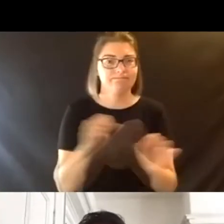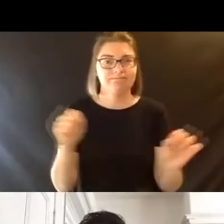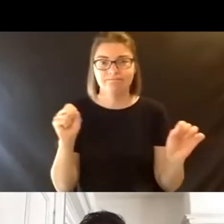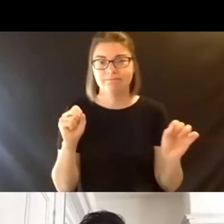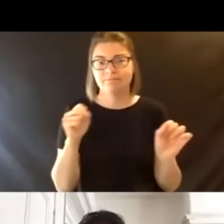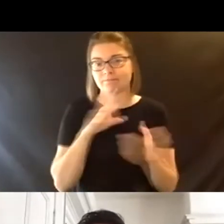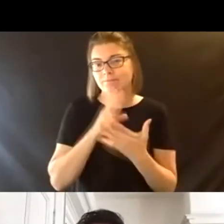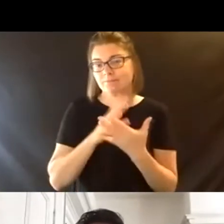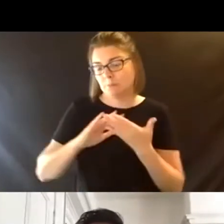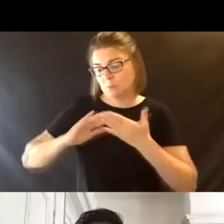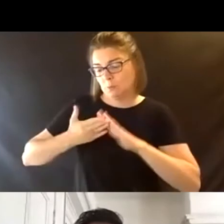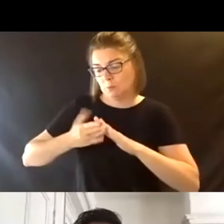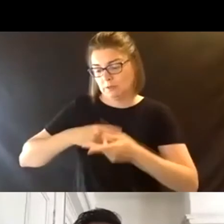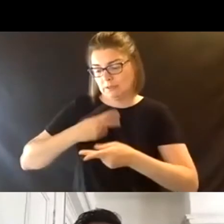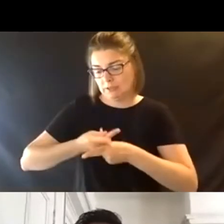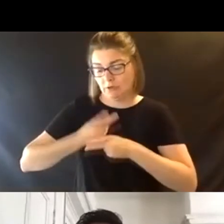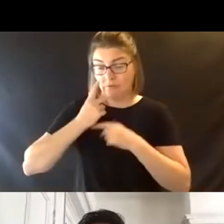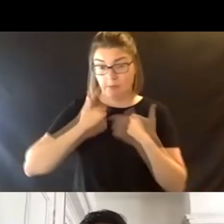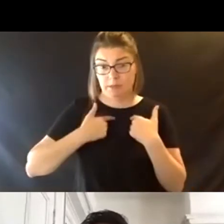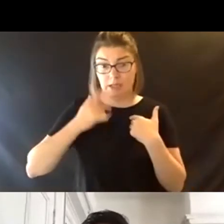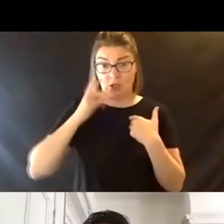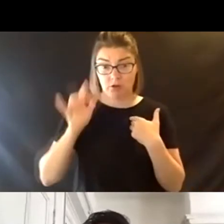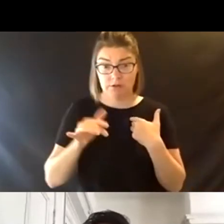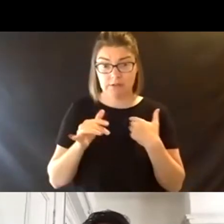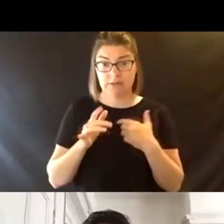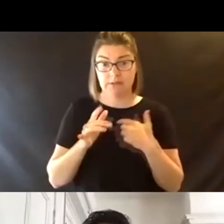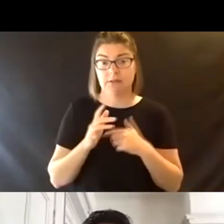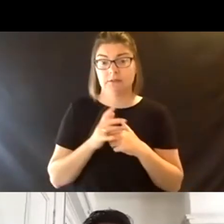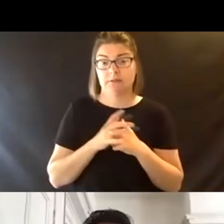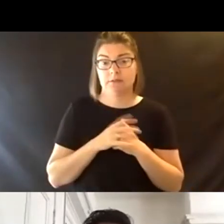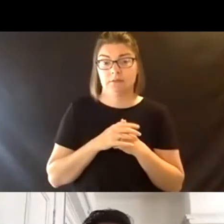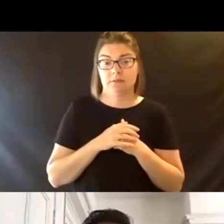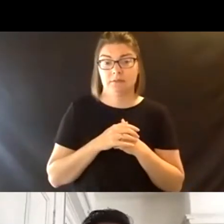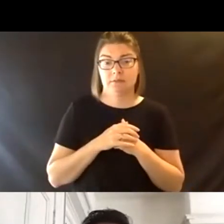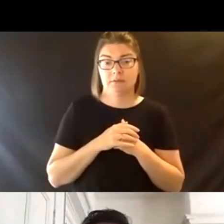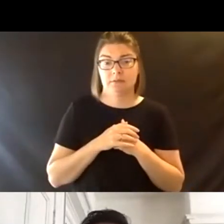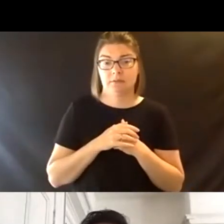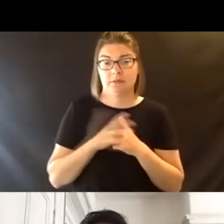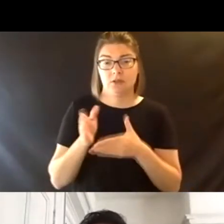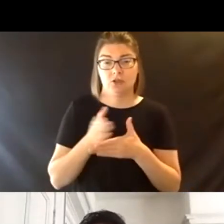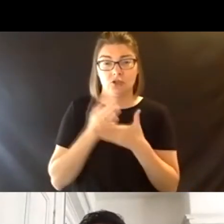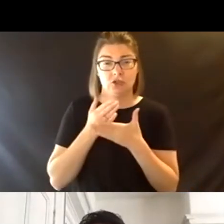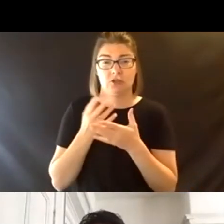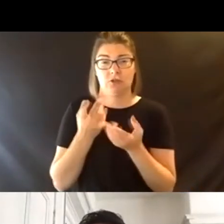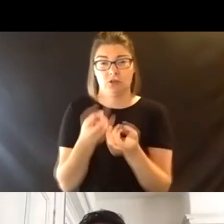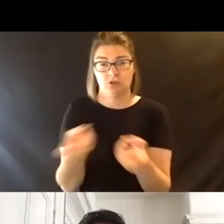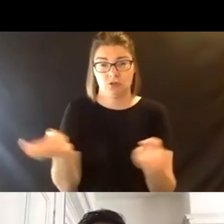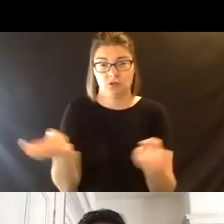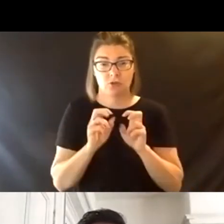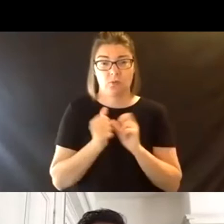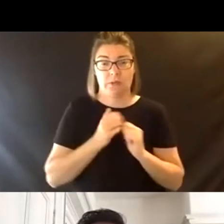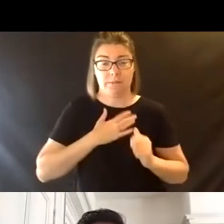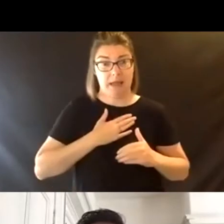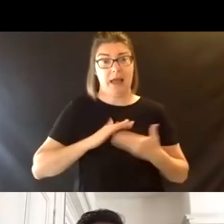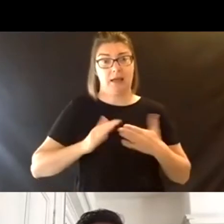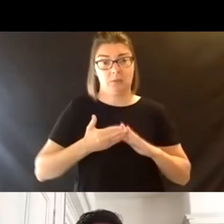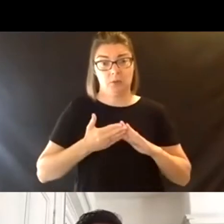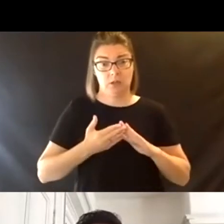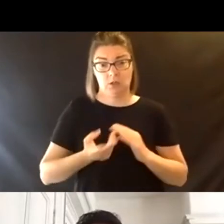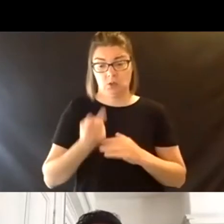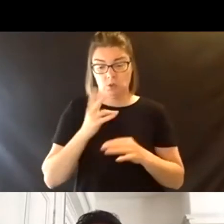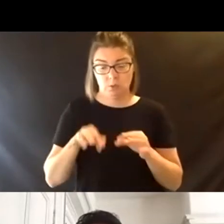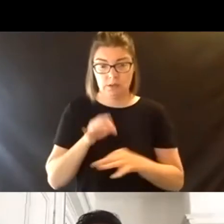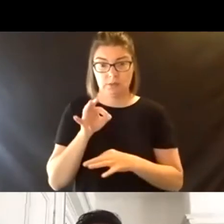we talk about community care, for me, it looks like being able to be in a sharing circle with my community, two-spirit